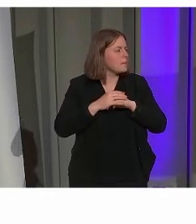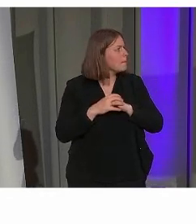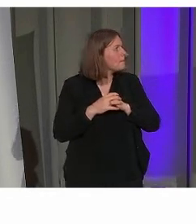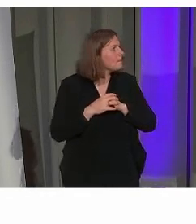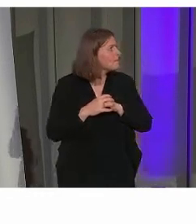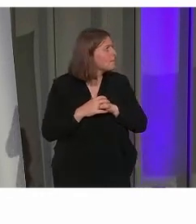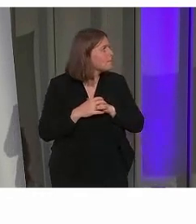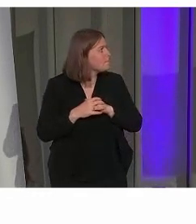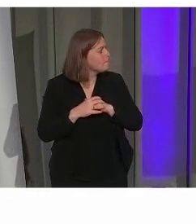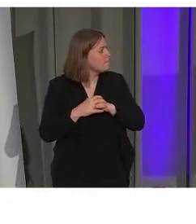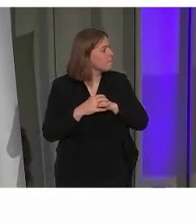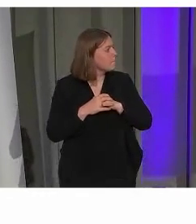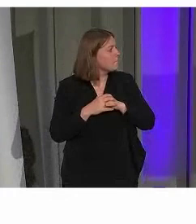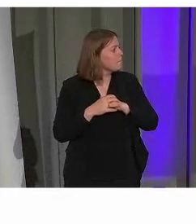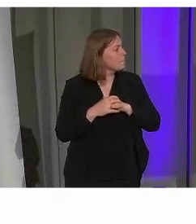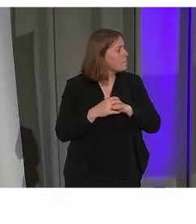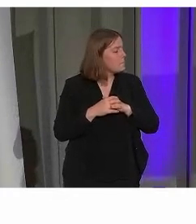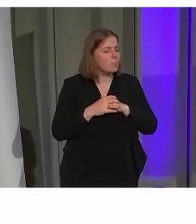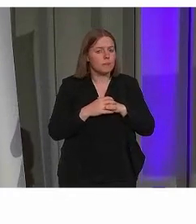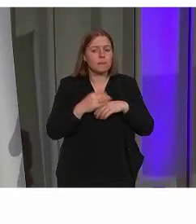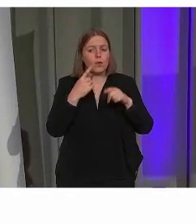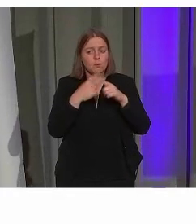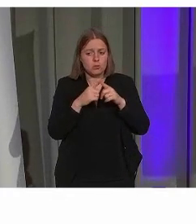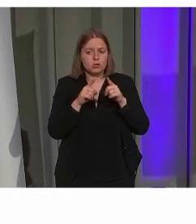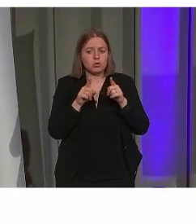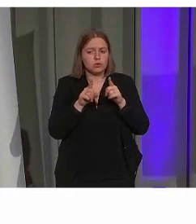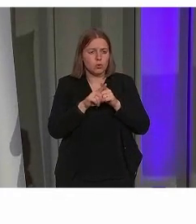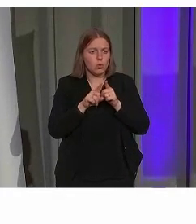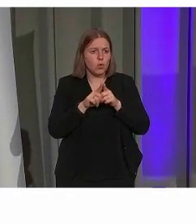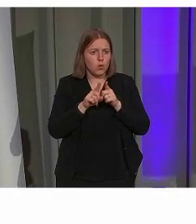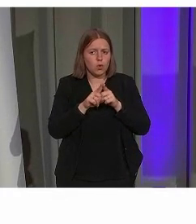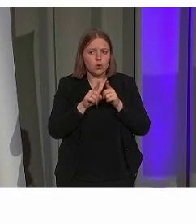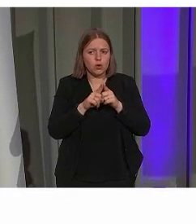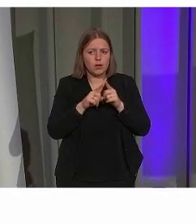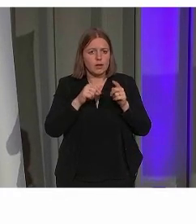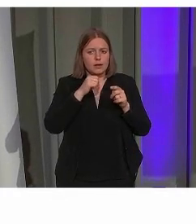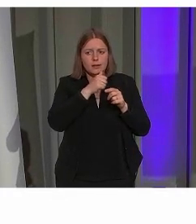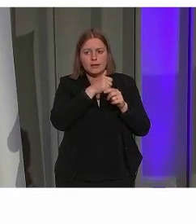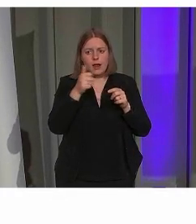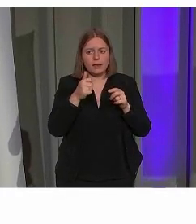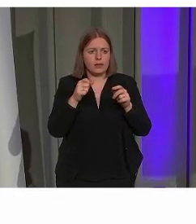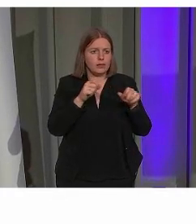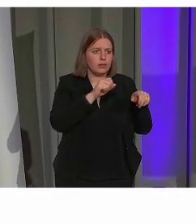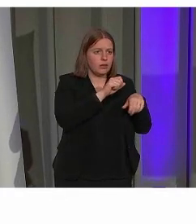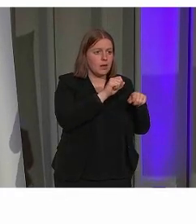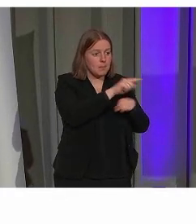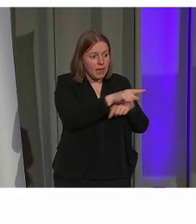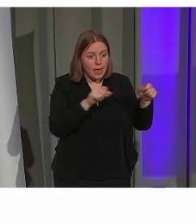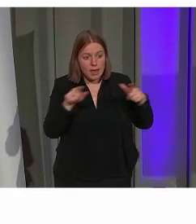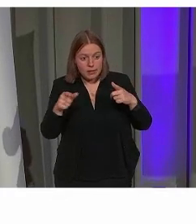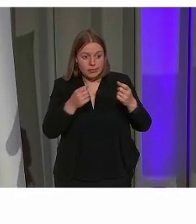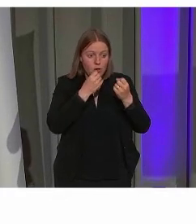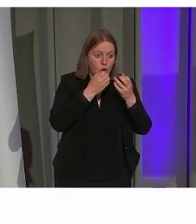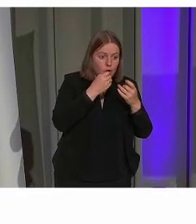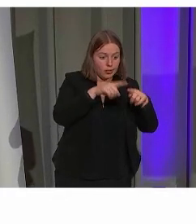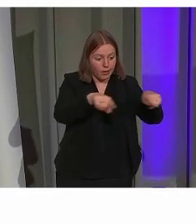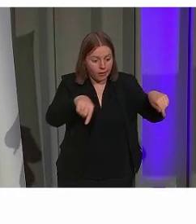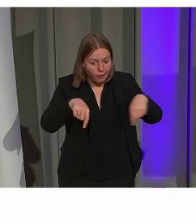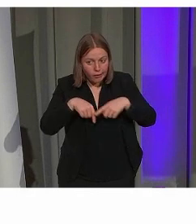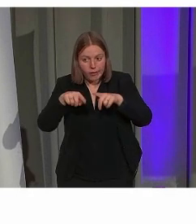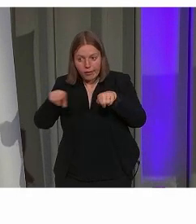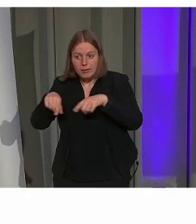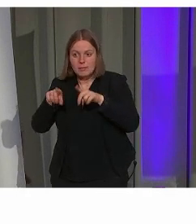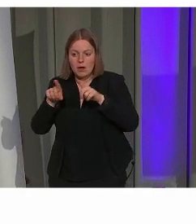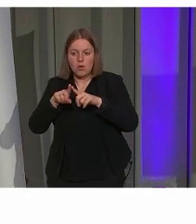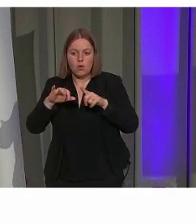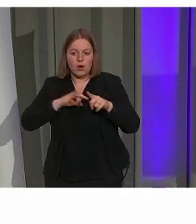And about signage, in addition to the original signage, to your right,